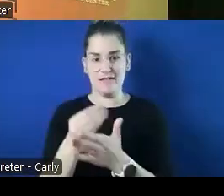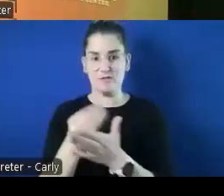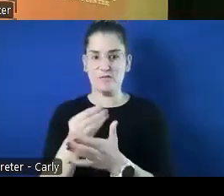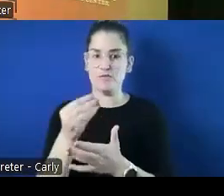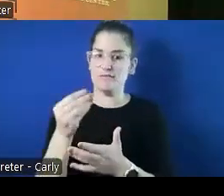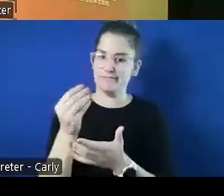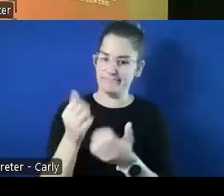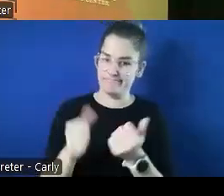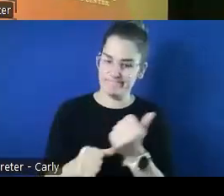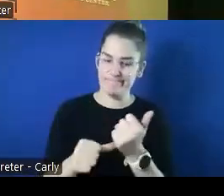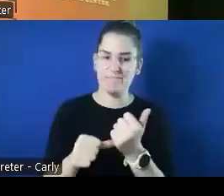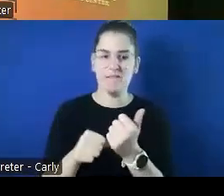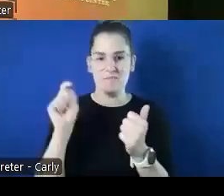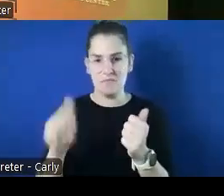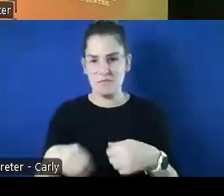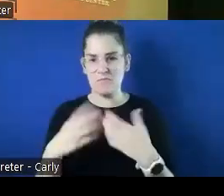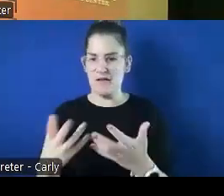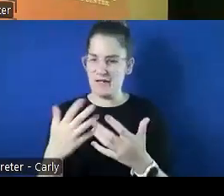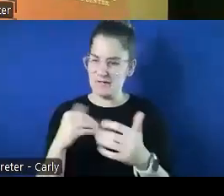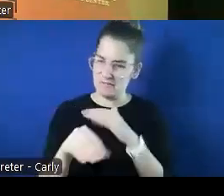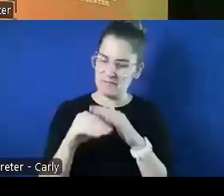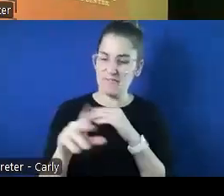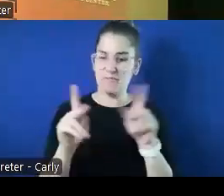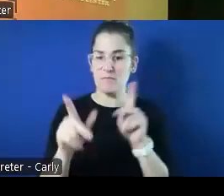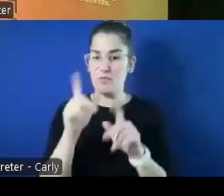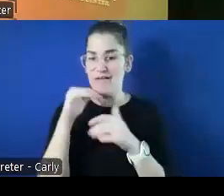provide meaningful access to individuals with limited English